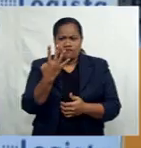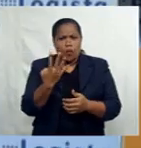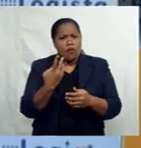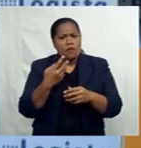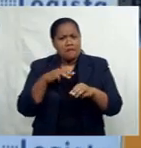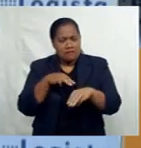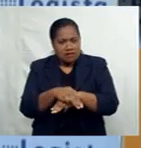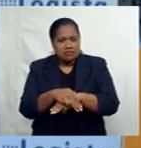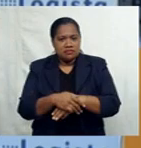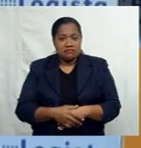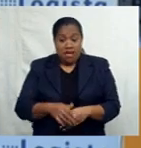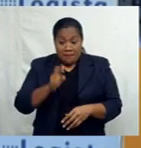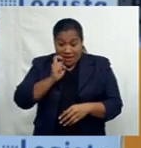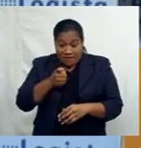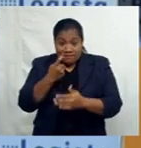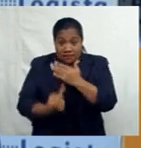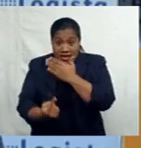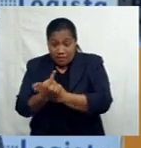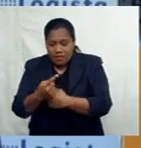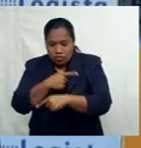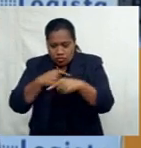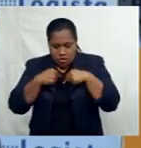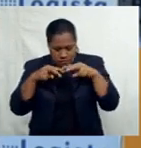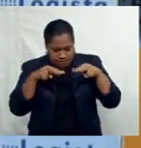happens, definitely we'd need to look into booster doses.